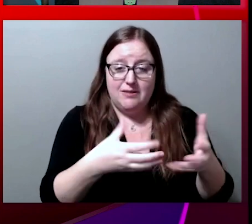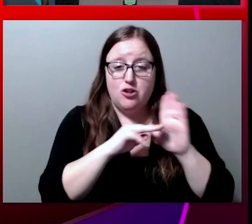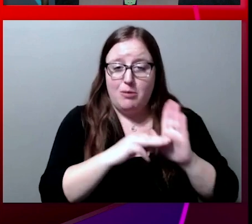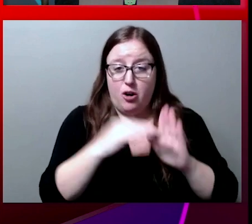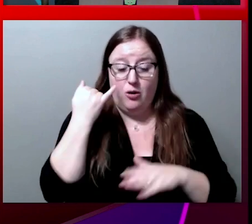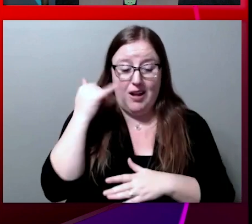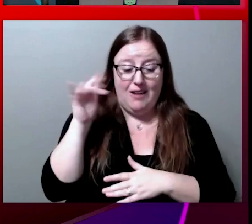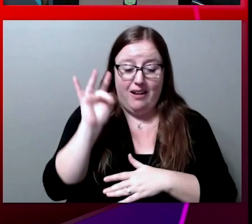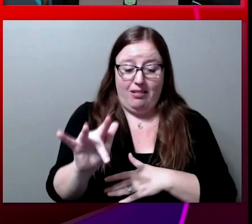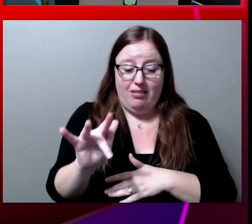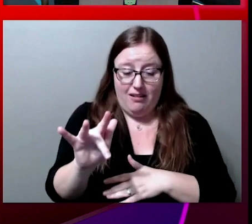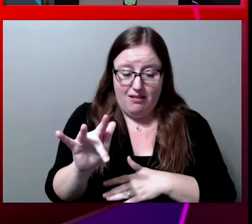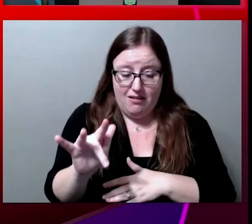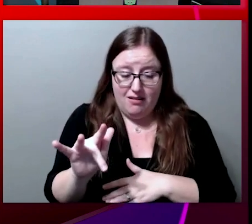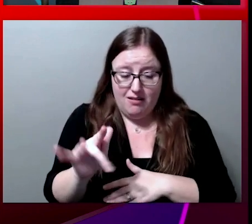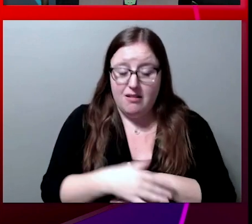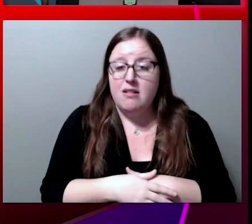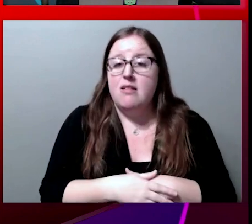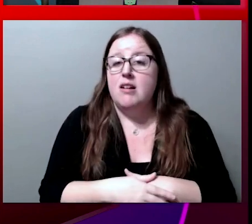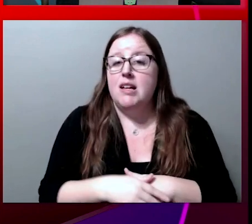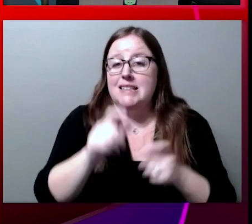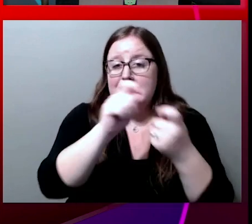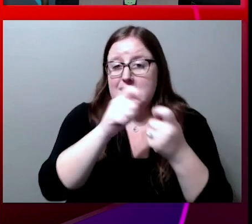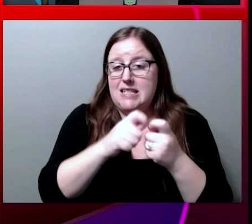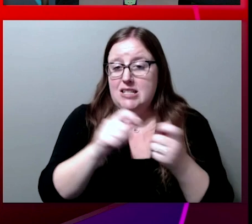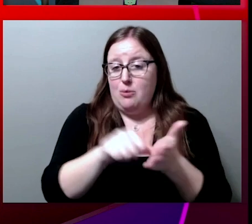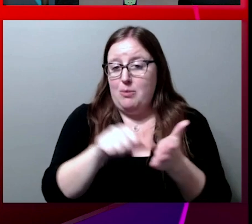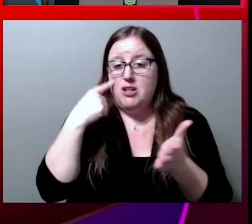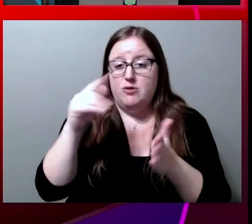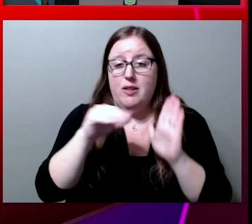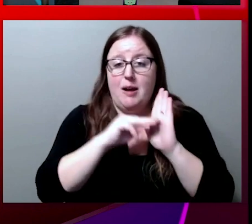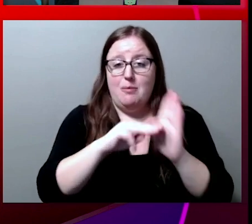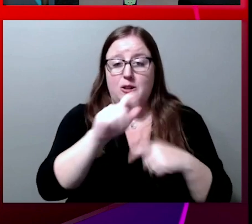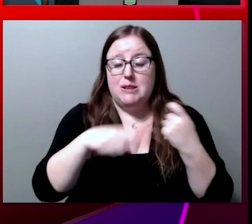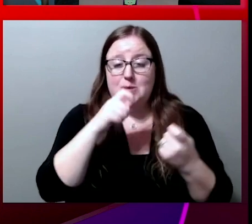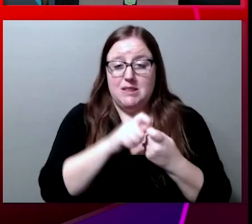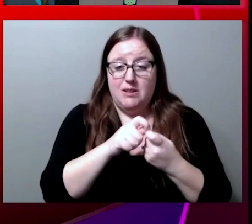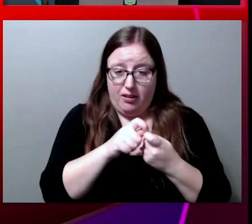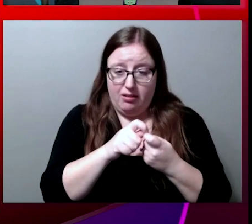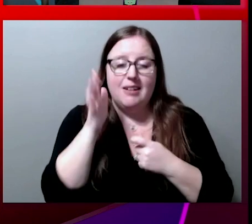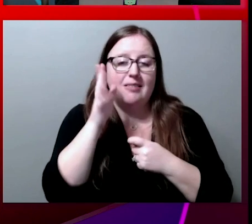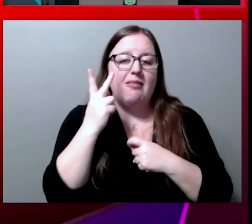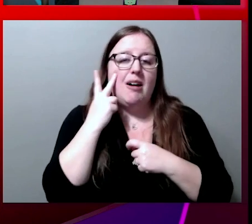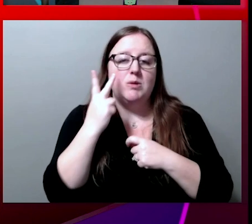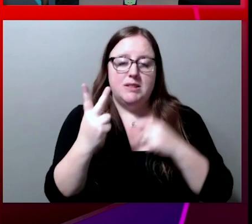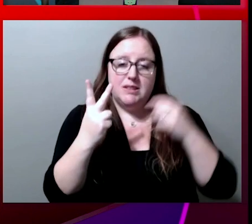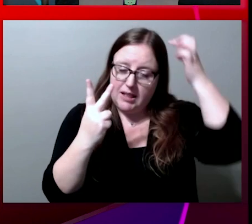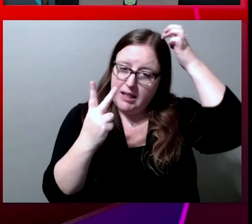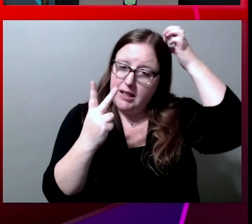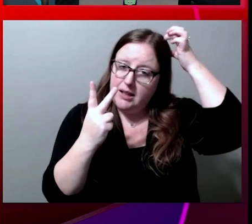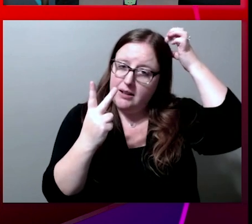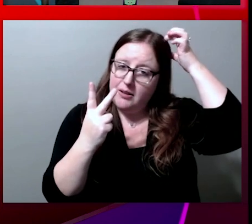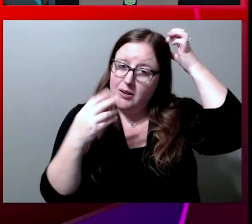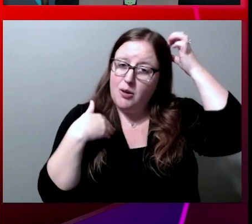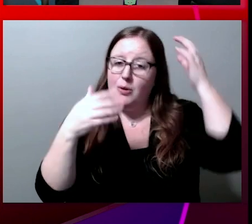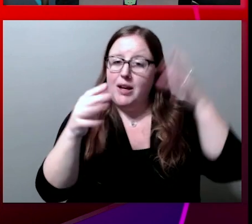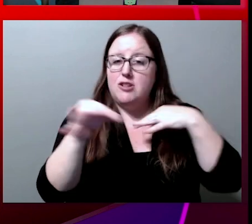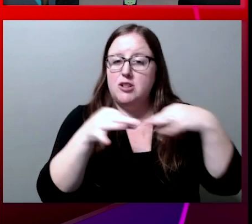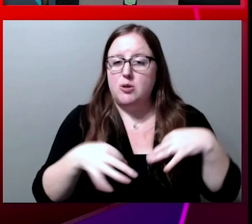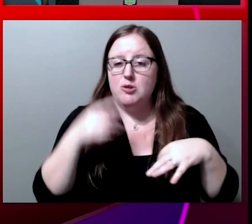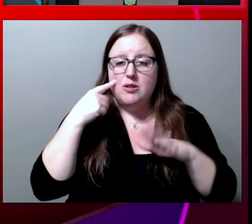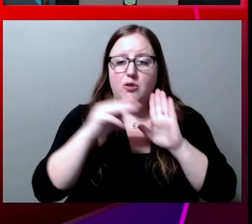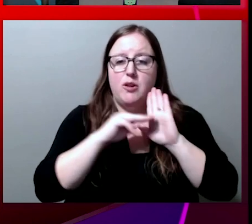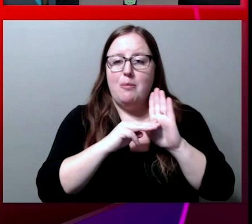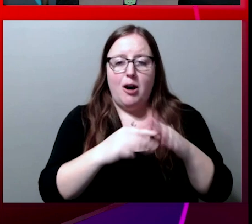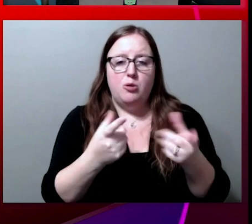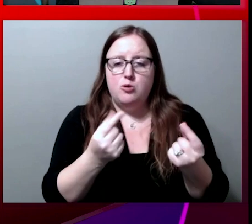model, and I'll land on this detail page of that model specifically, and I'll see that there are descriptions of what this model does